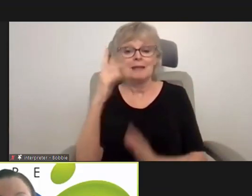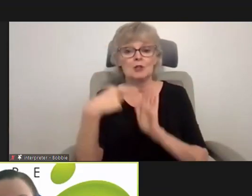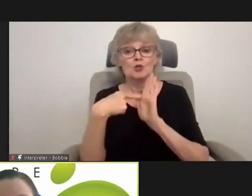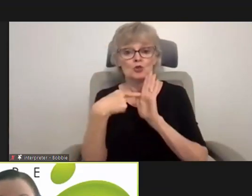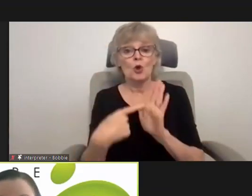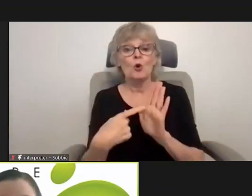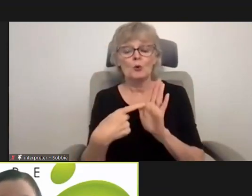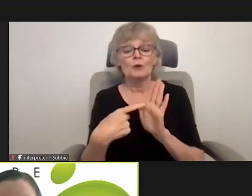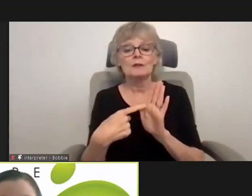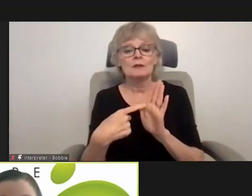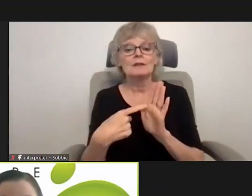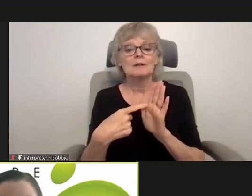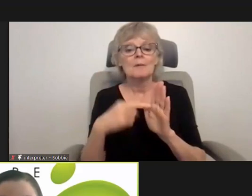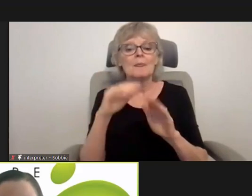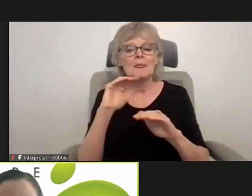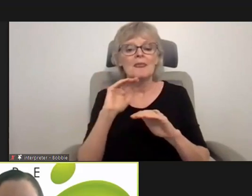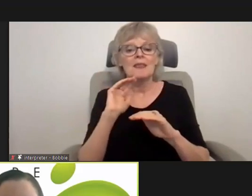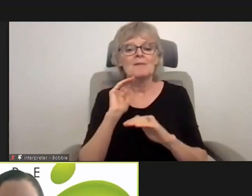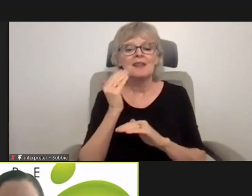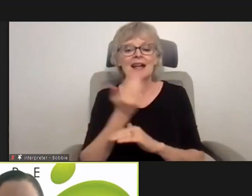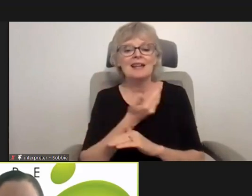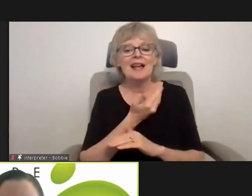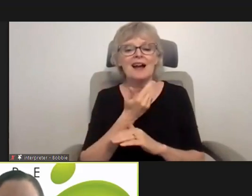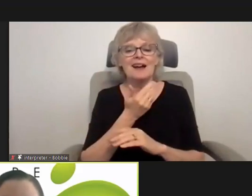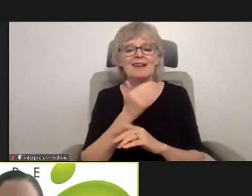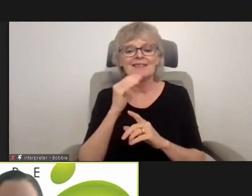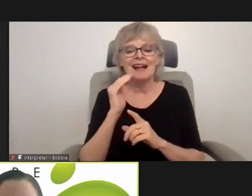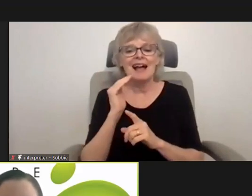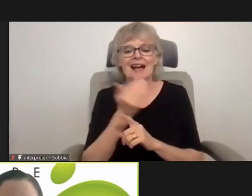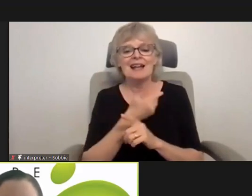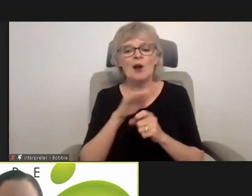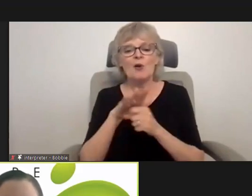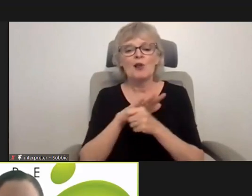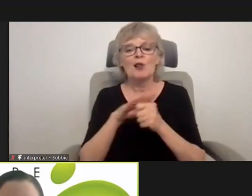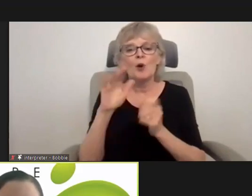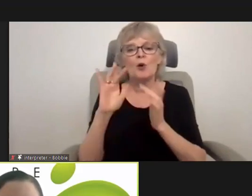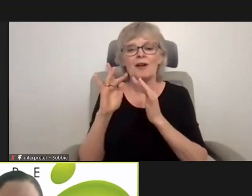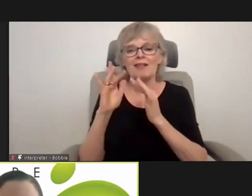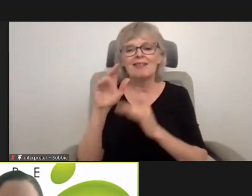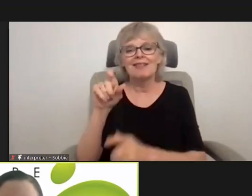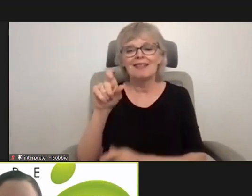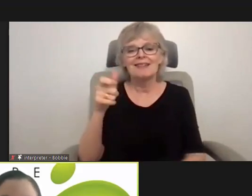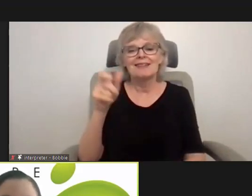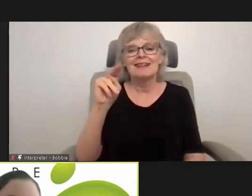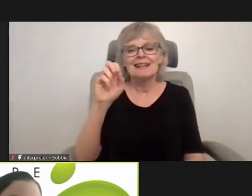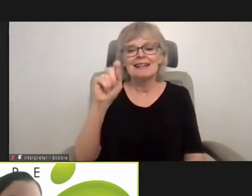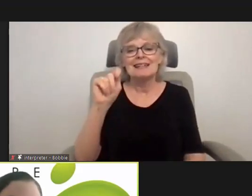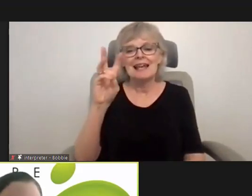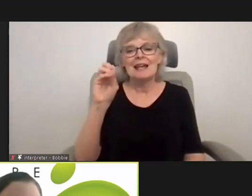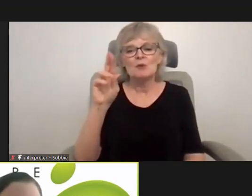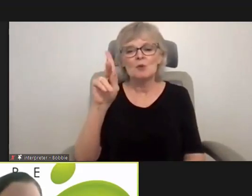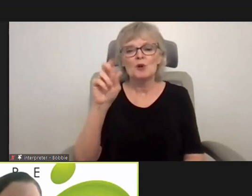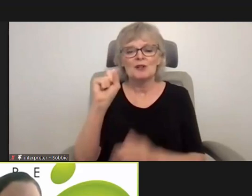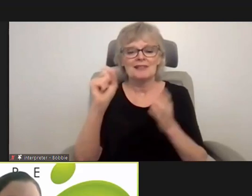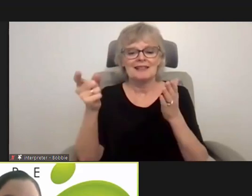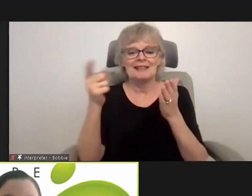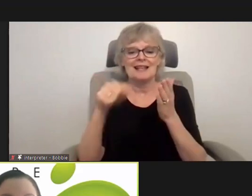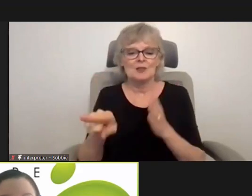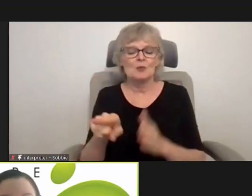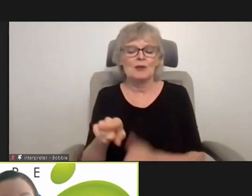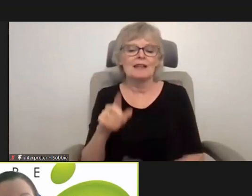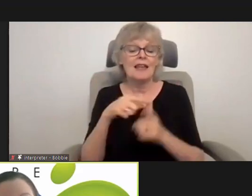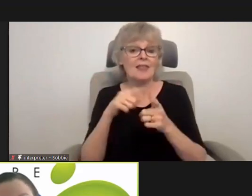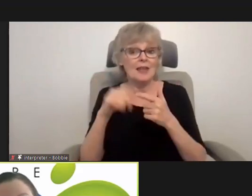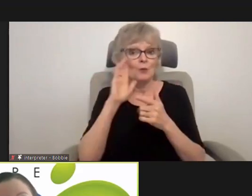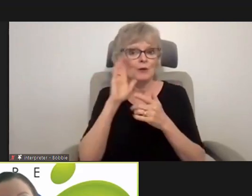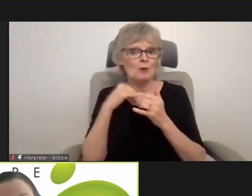all the major networks in Delaware starting next week on Monday the 26th, and then there will be a finished product as well. We were